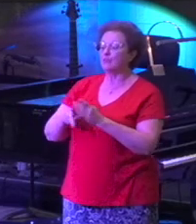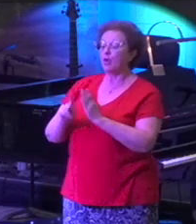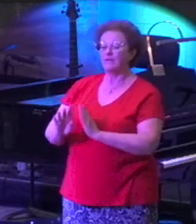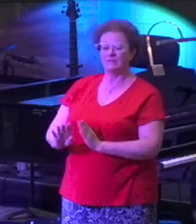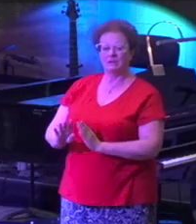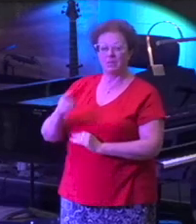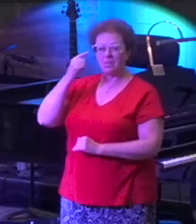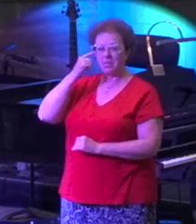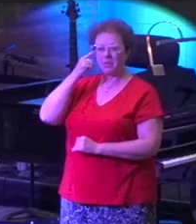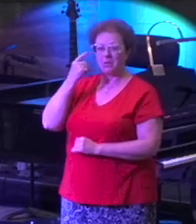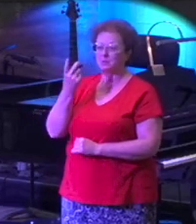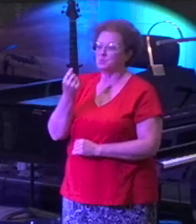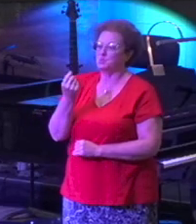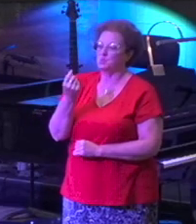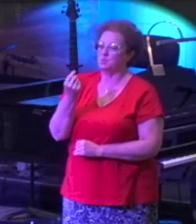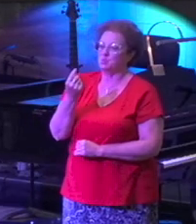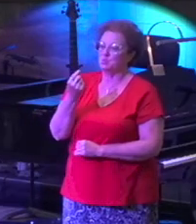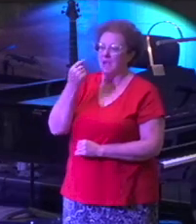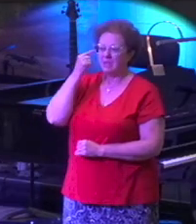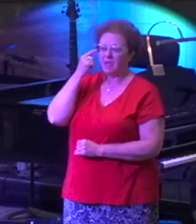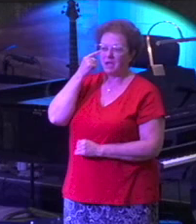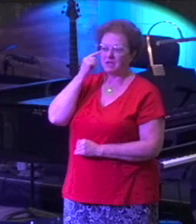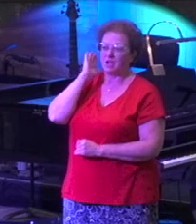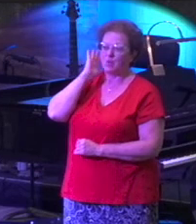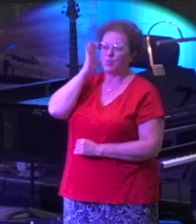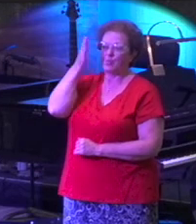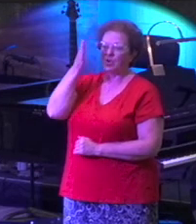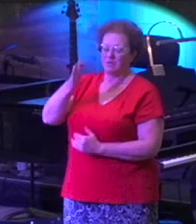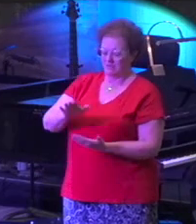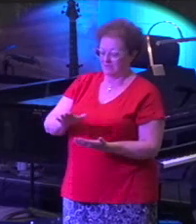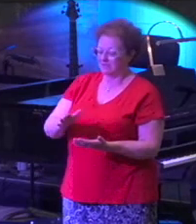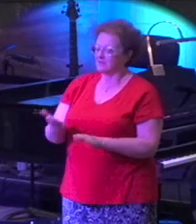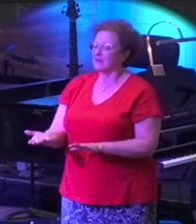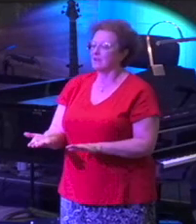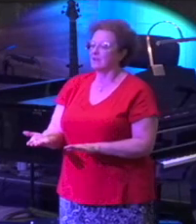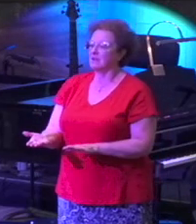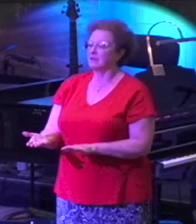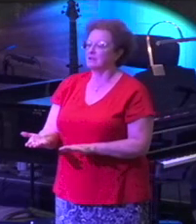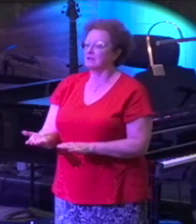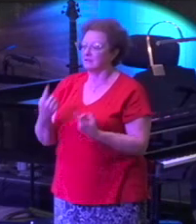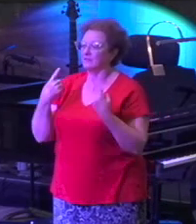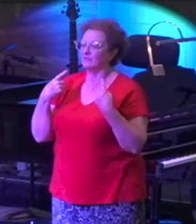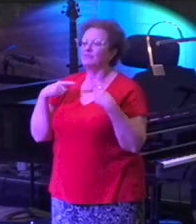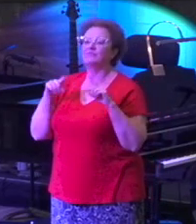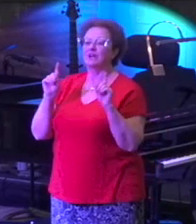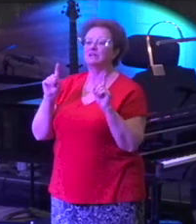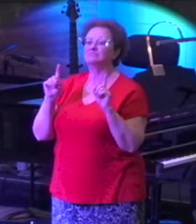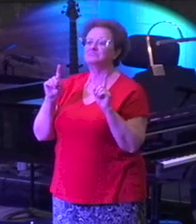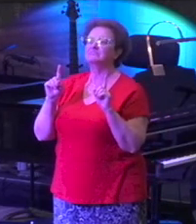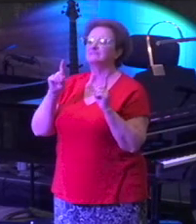as he's being carried away to certain doom, all he could think to finally do is to